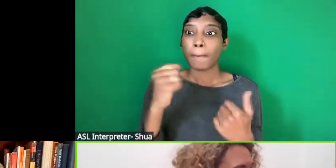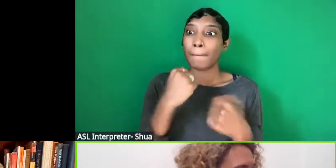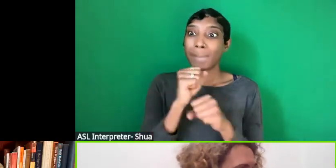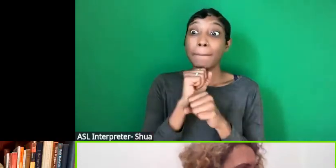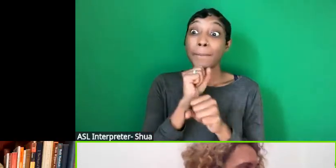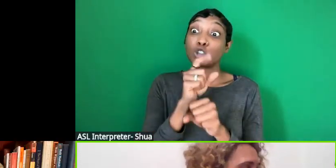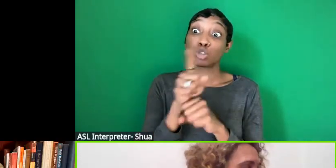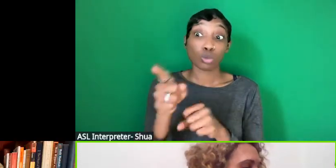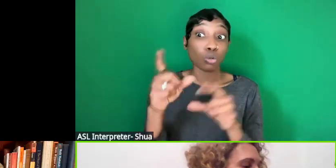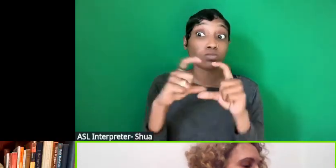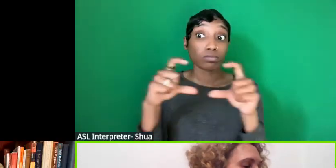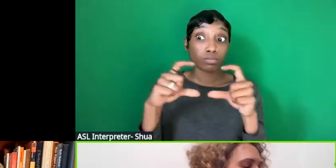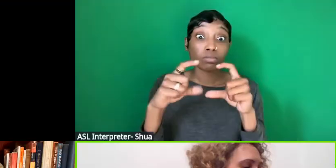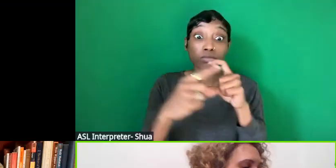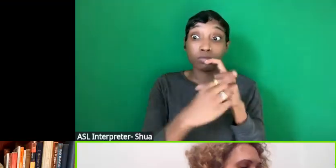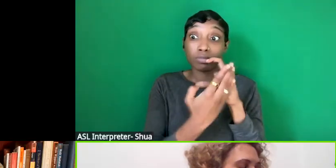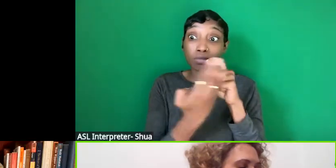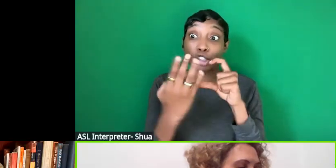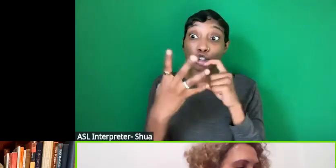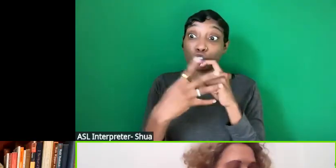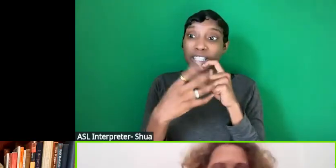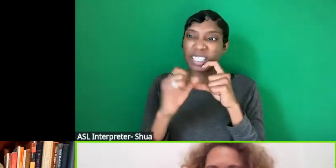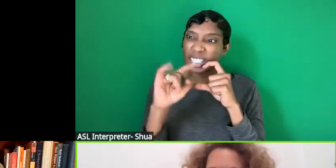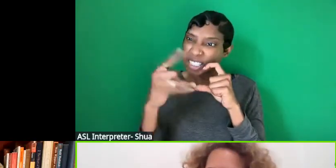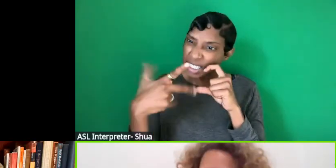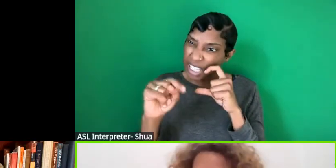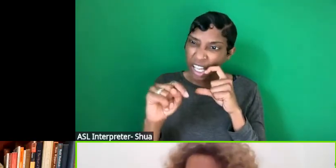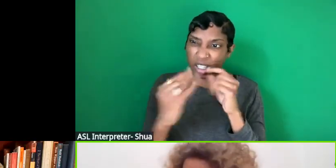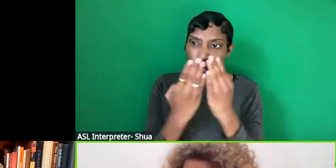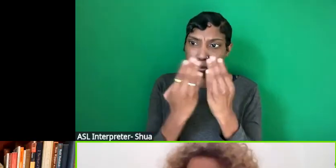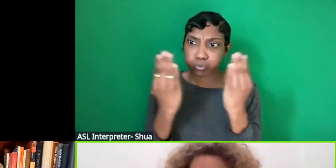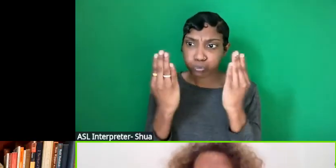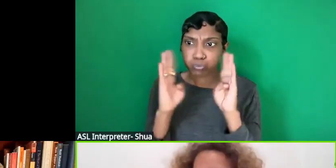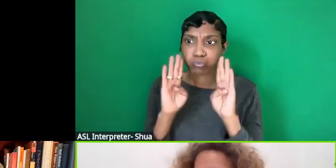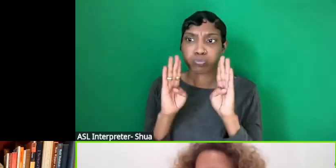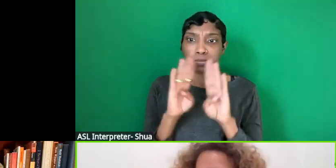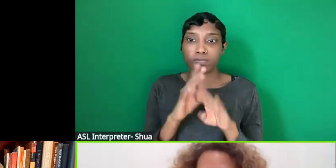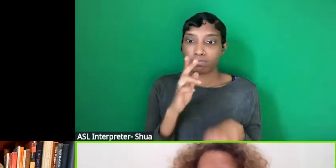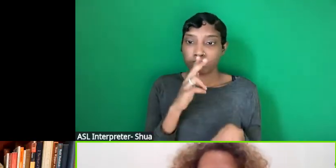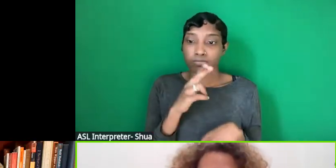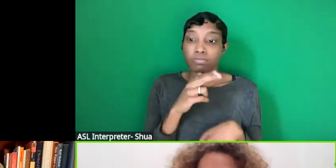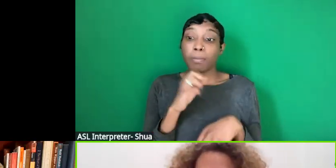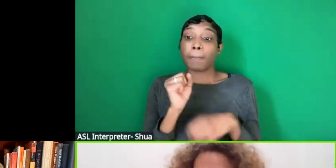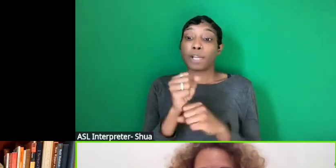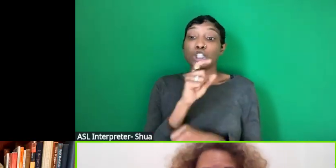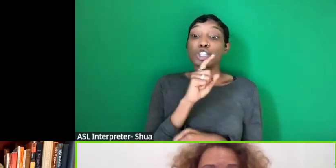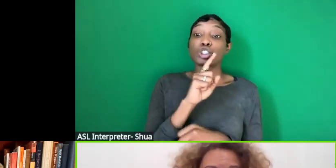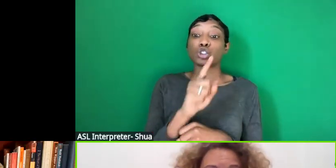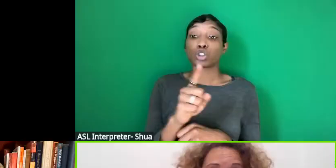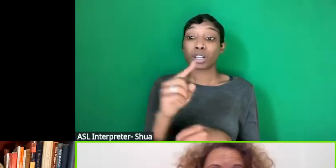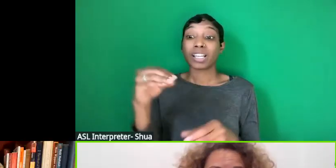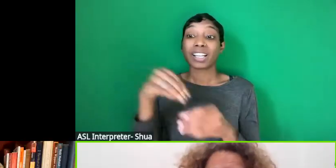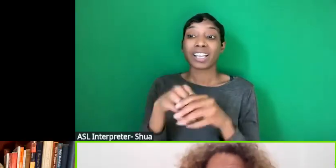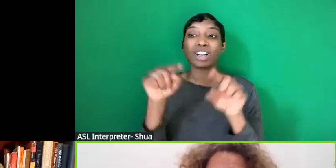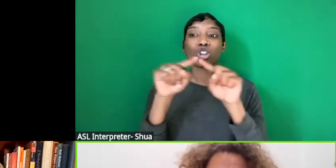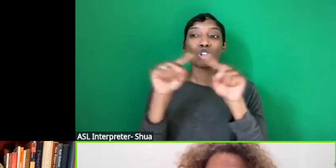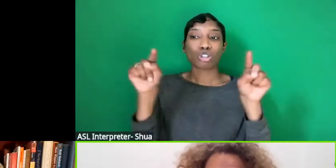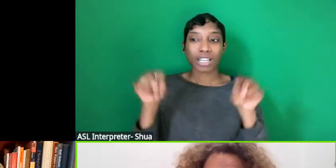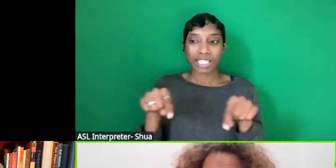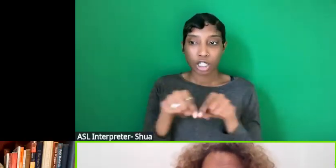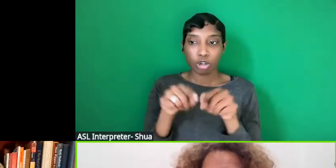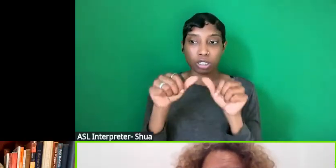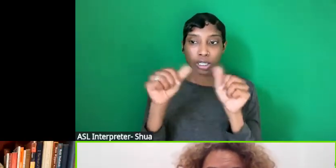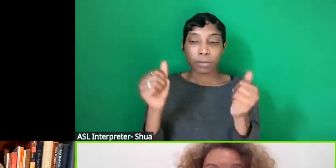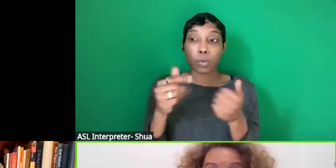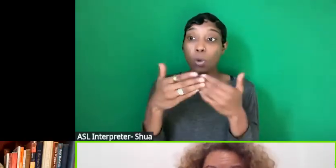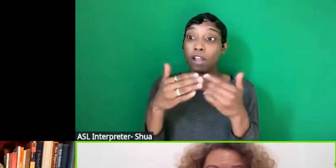can. Ideally, make sure it's in if you add more tape, that's fine. Make sure it's in a rectangle shape. Whatever shape this mold